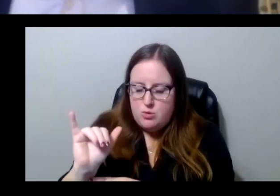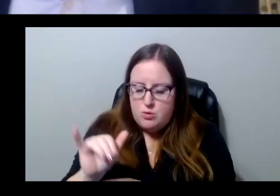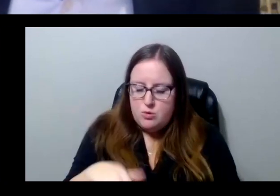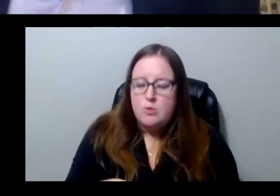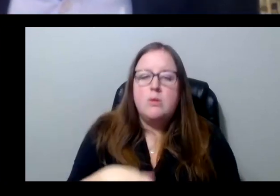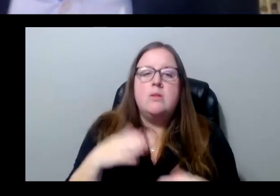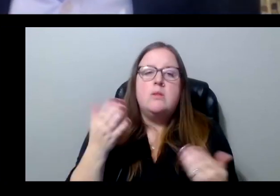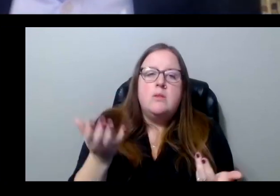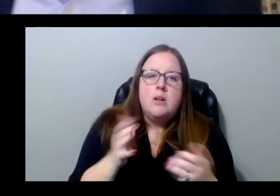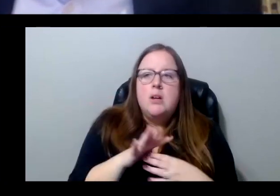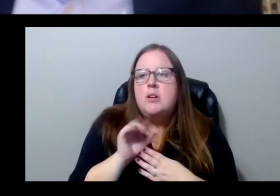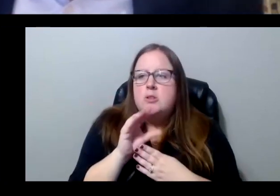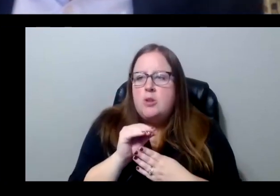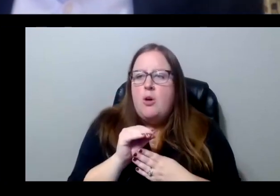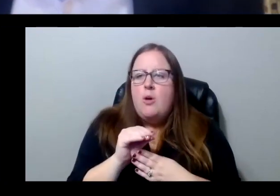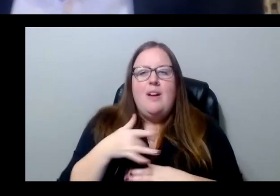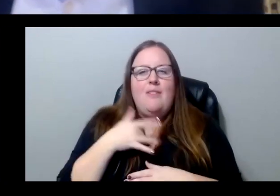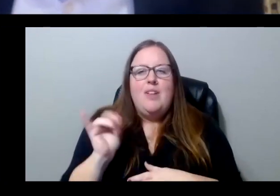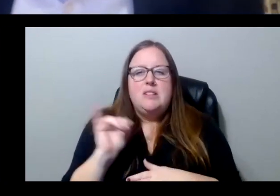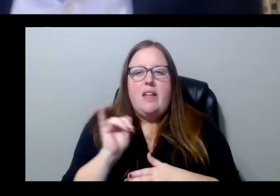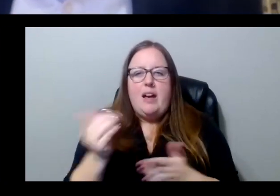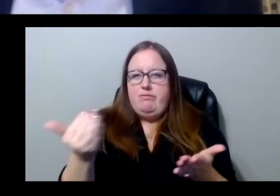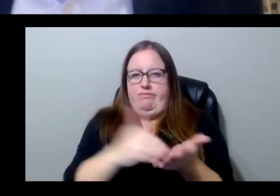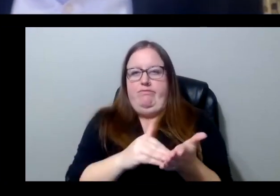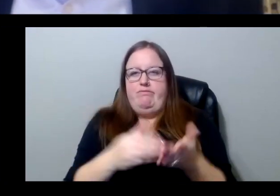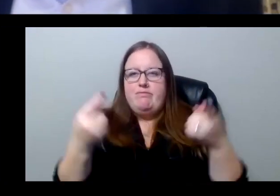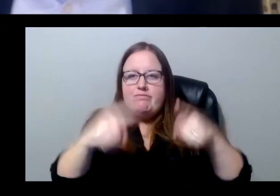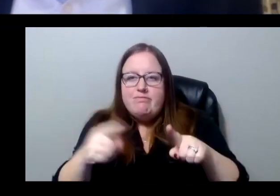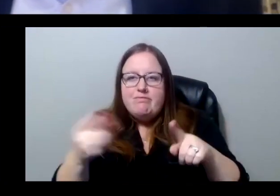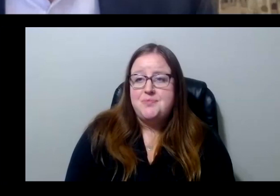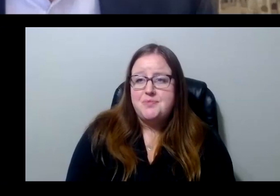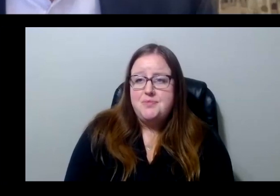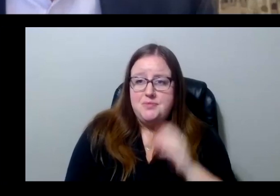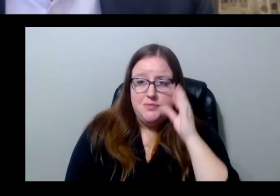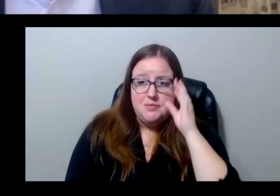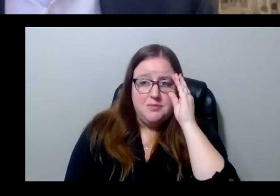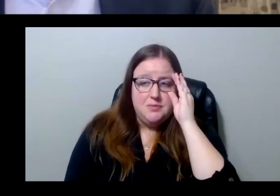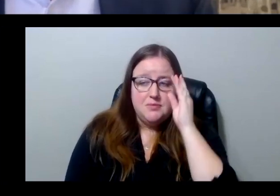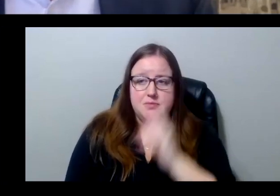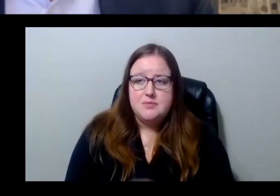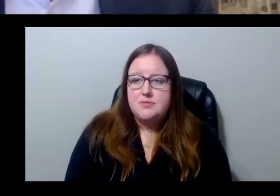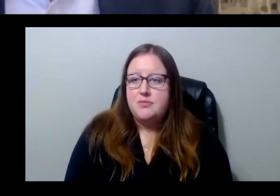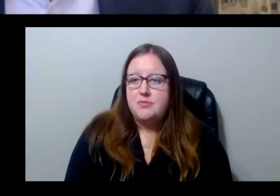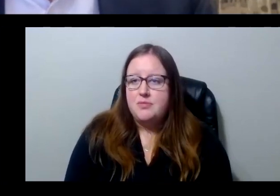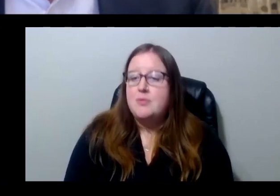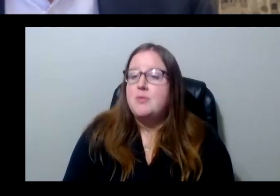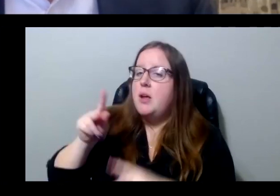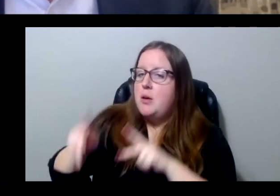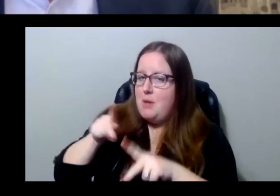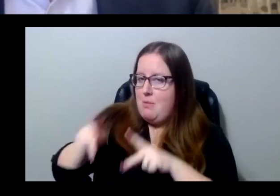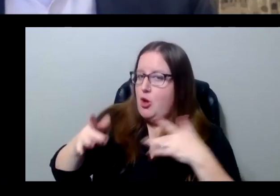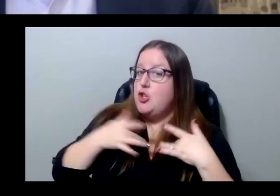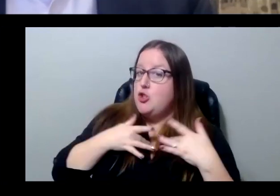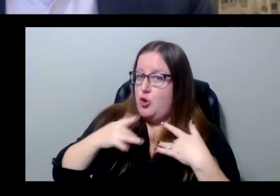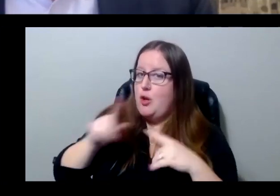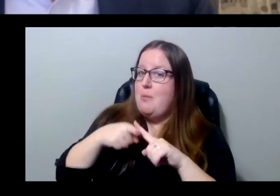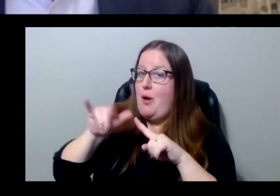readers. And yet it's quite a wonderful, powerful read. Thank you. Thank you,